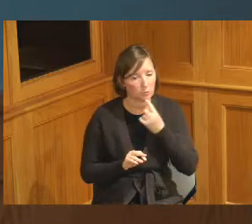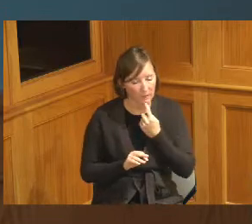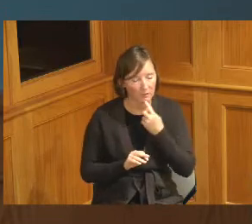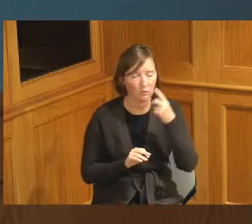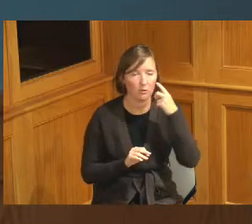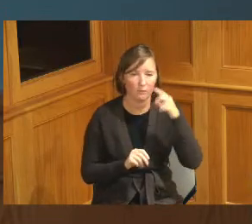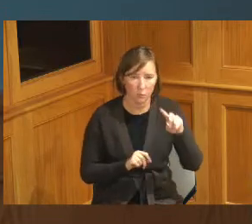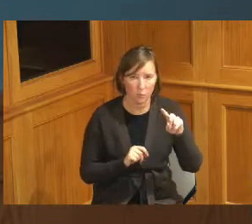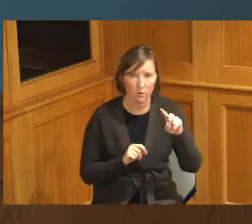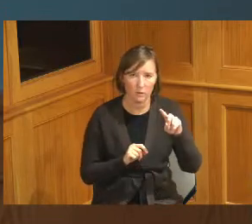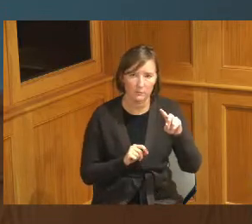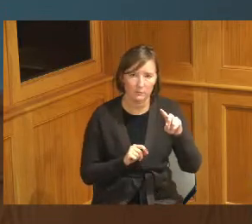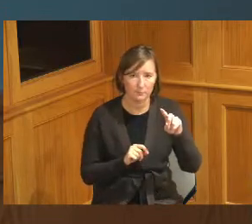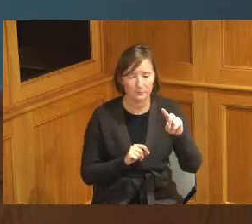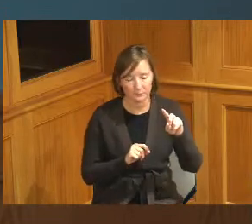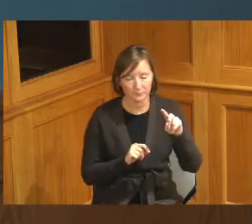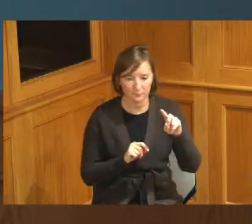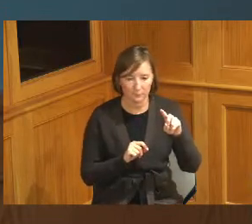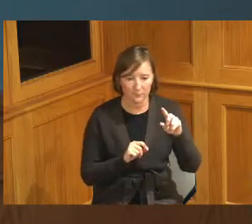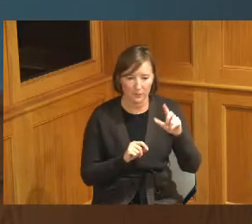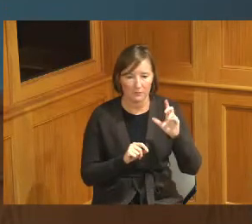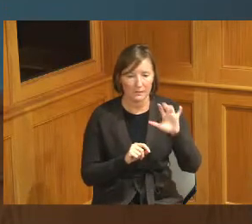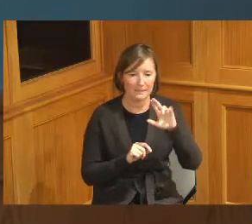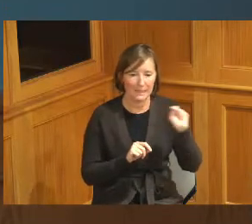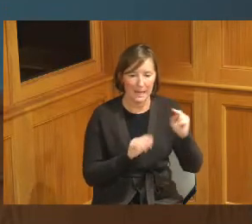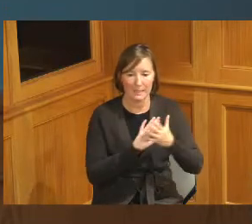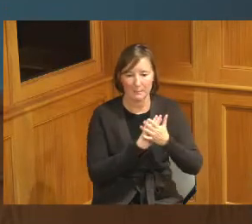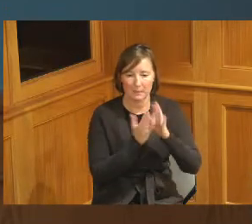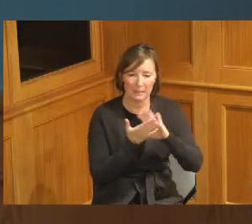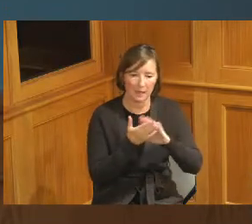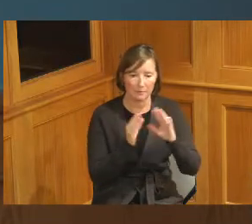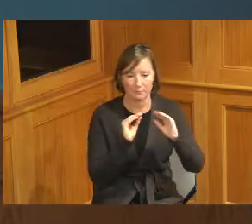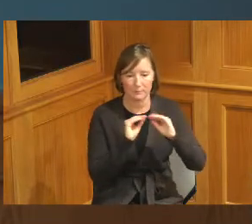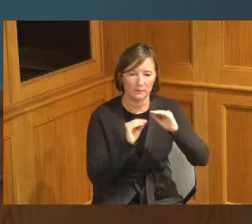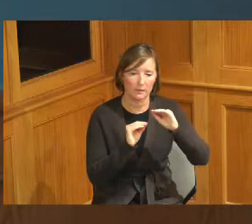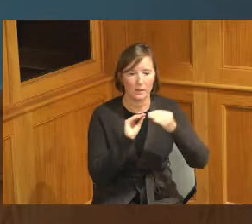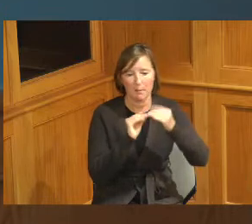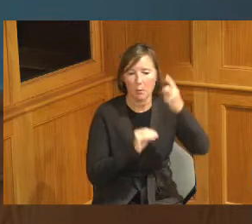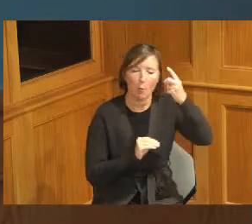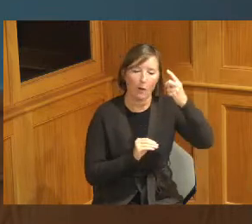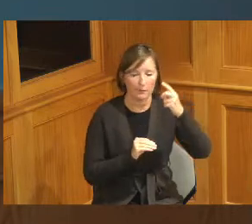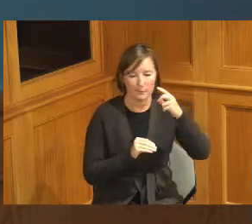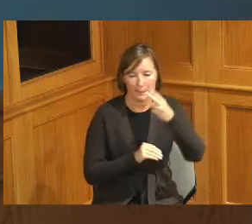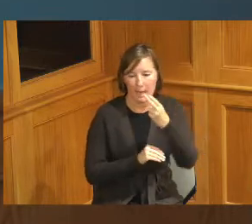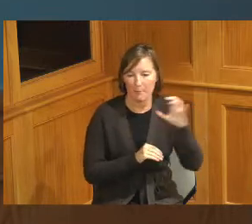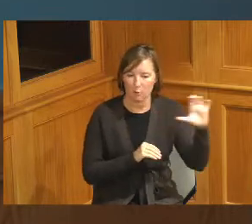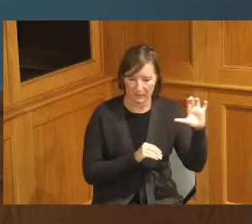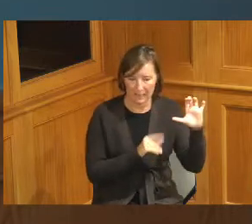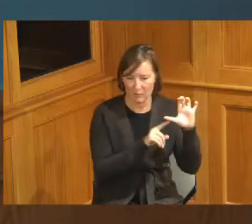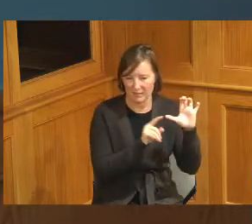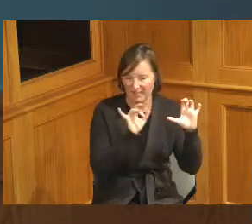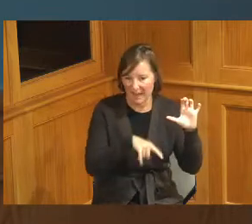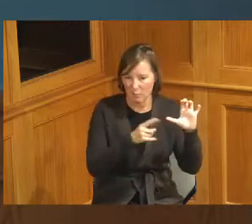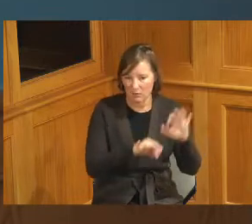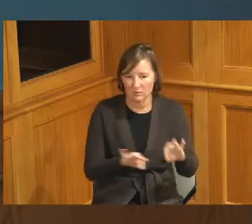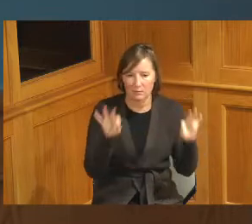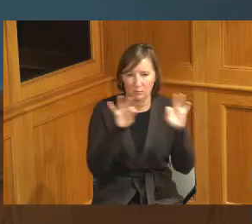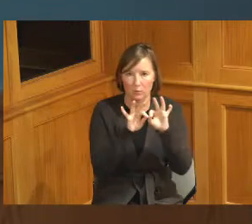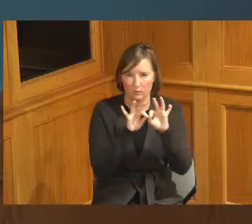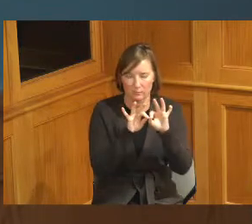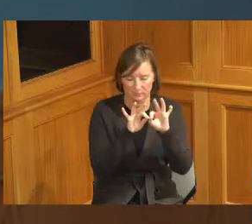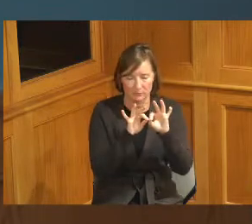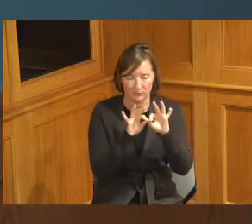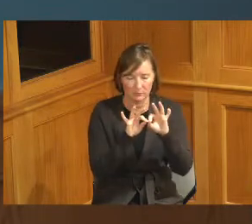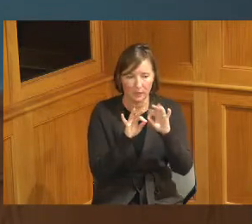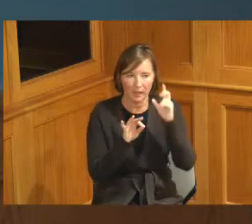to putting us in a position to be #1 in Hamilton County for small businesses. And